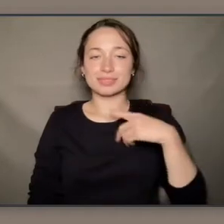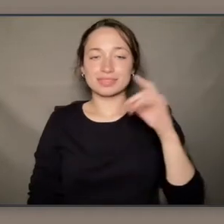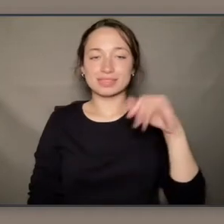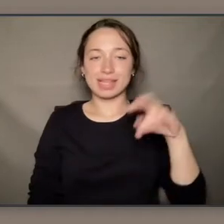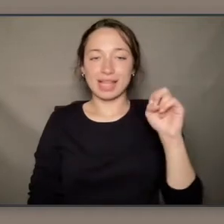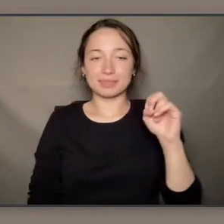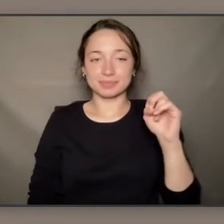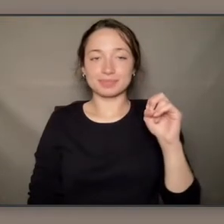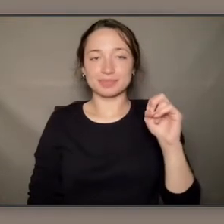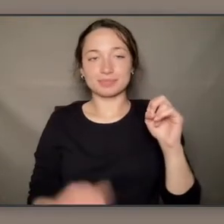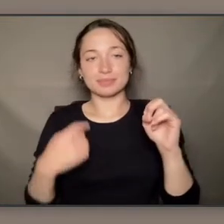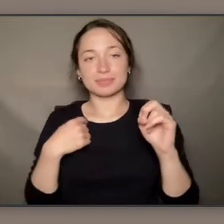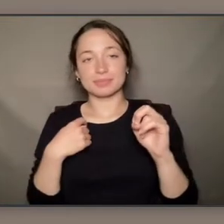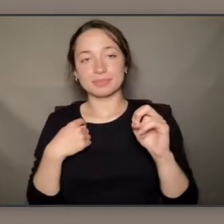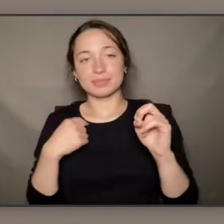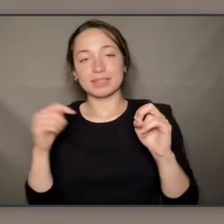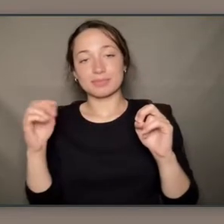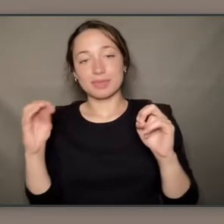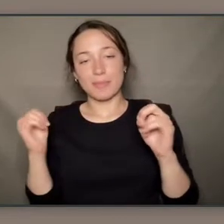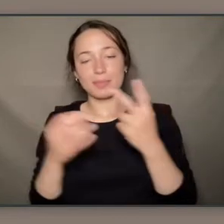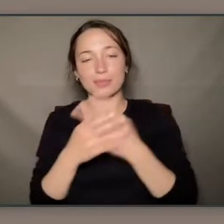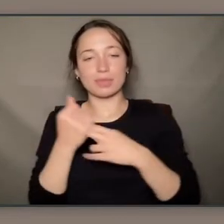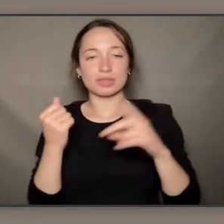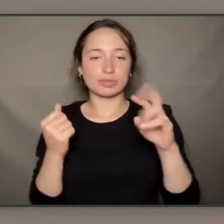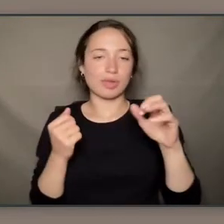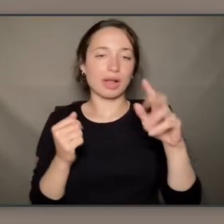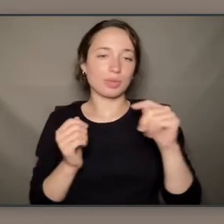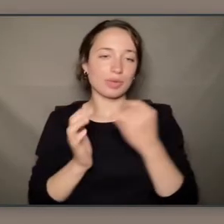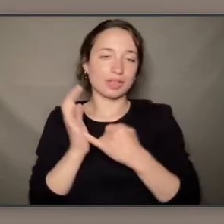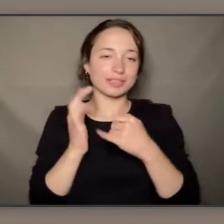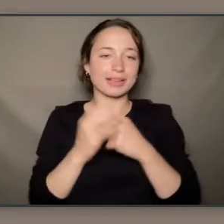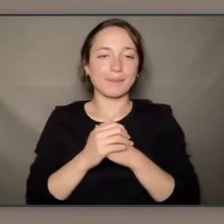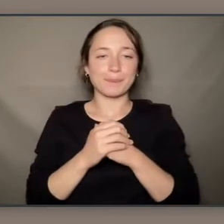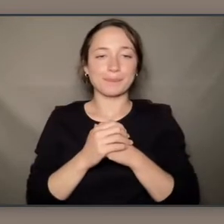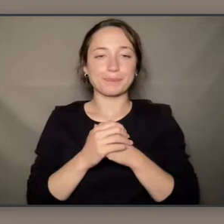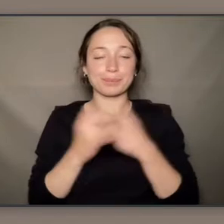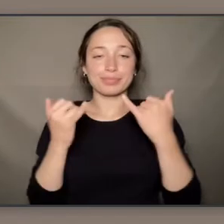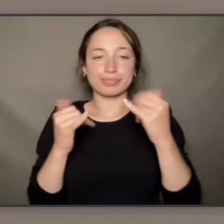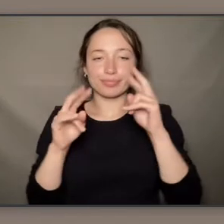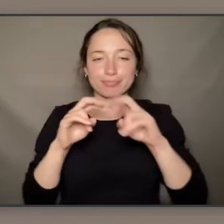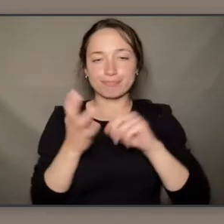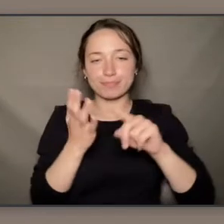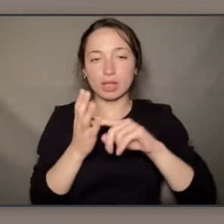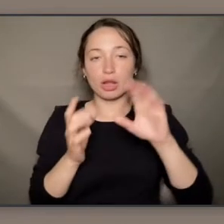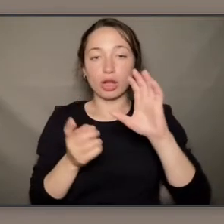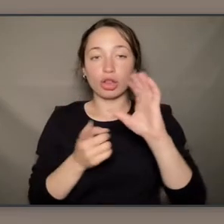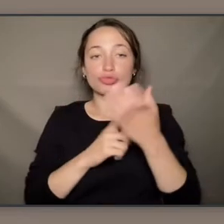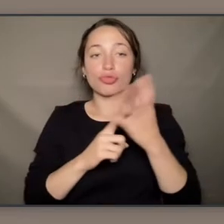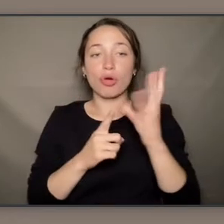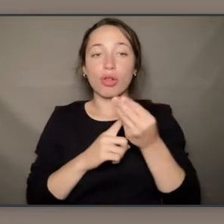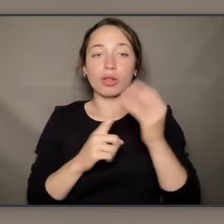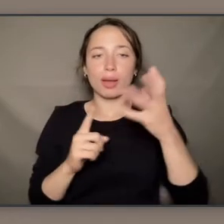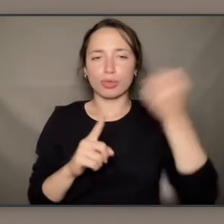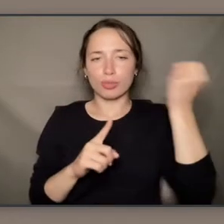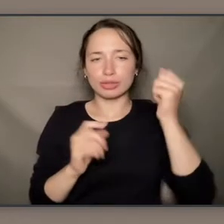Hi, I'm Diane McGarry with Dracut Arts. And I'm Tom McGarry with Dracut Arts. Today, we will explore cultural